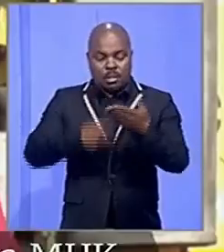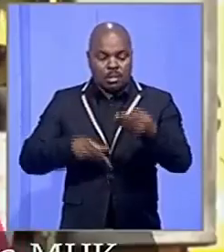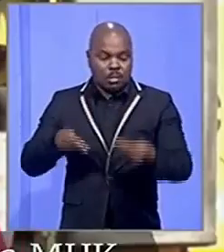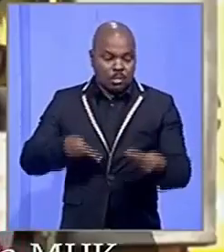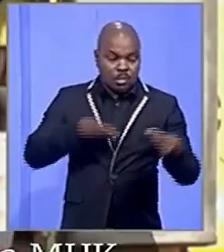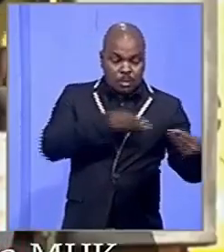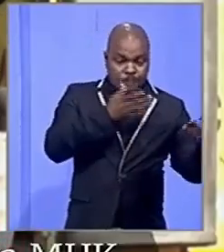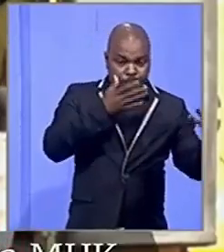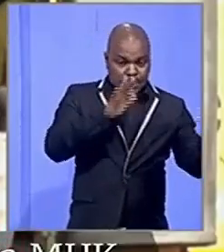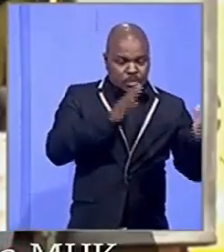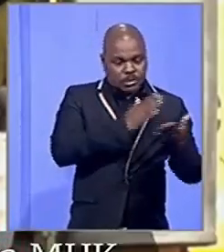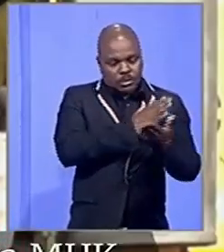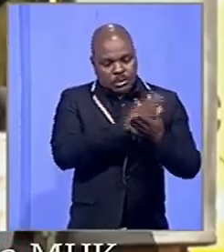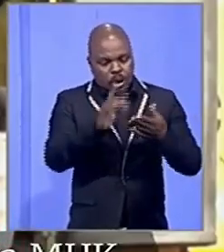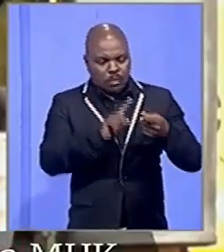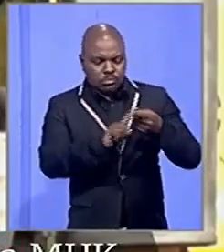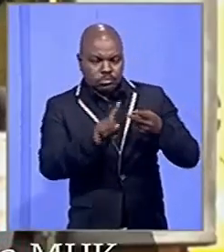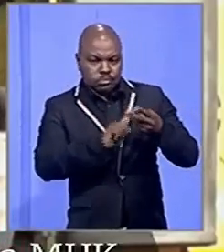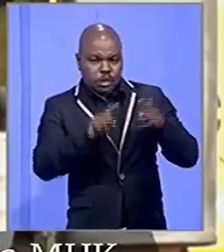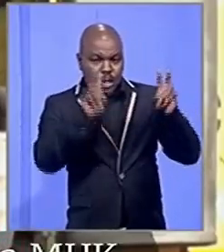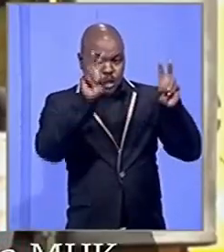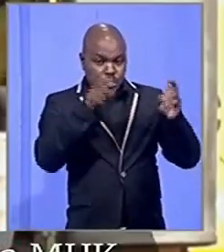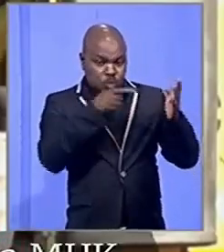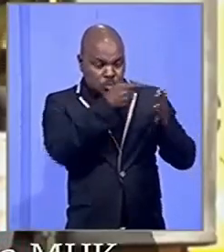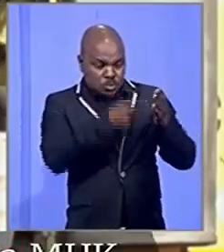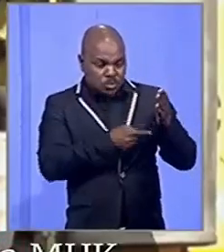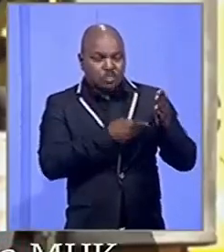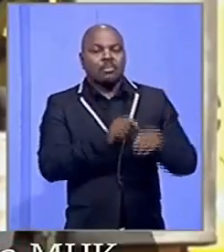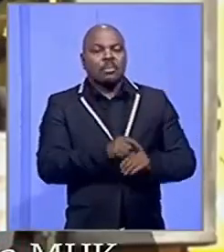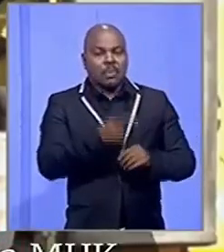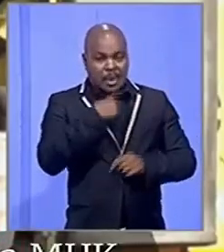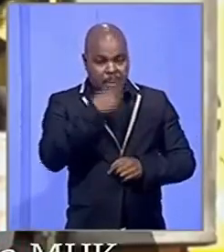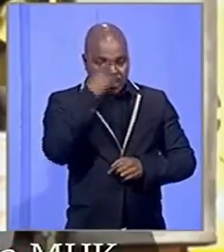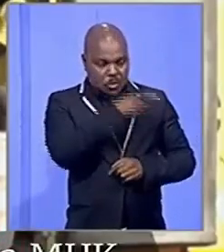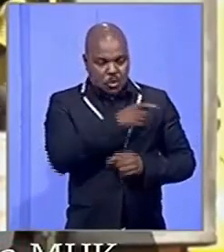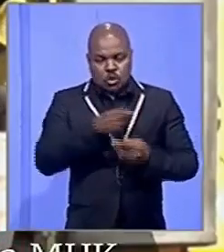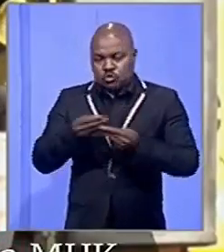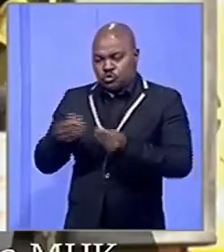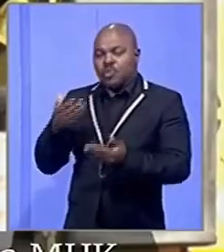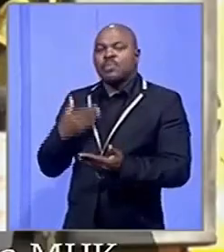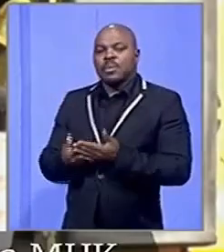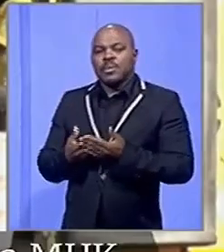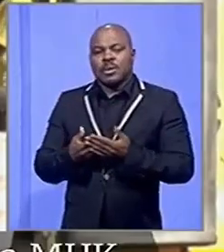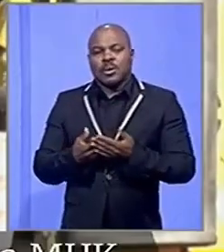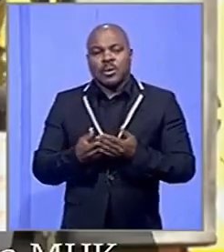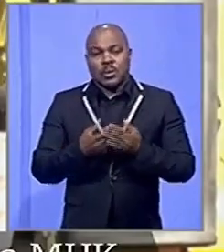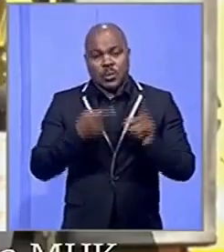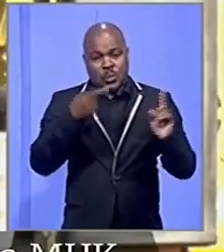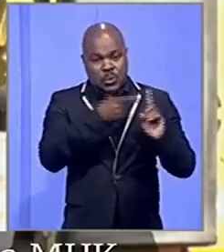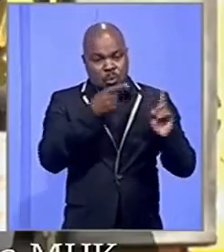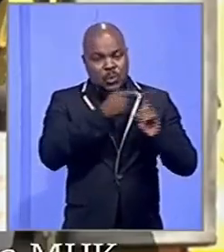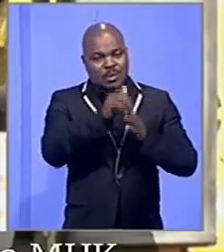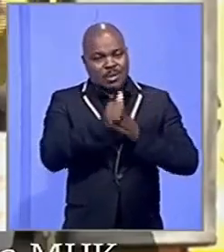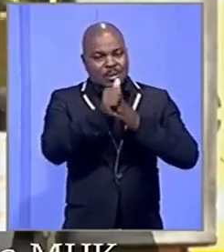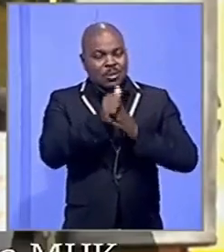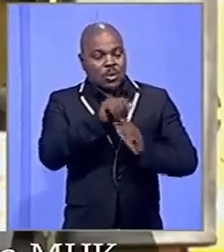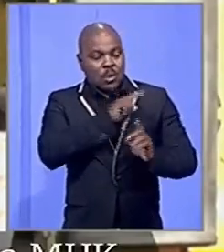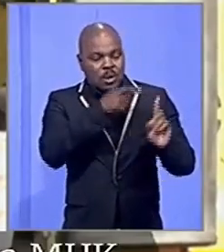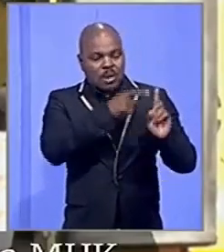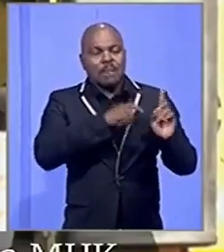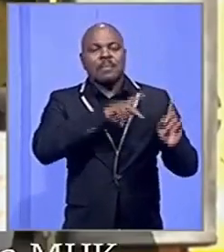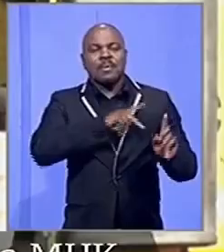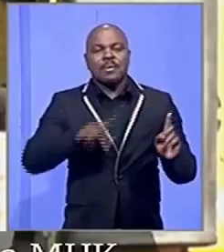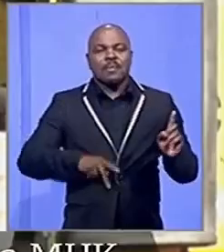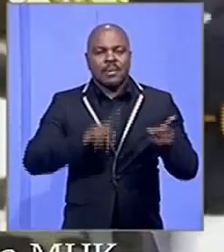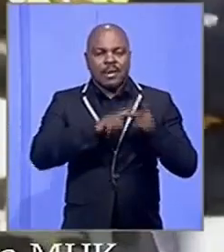tla nna gore some of the issues tse leng gore re pitlela re samagana le tsona o tla di rarabolla le ene a itlhomileng ko pele as a premier together